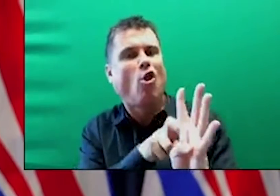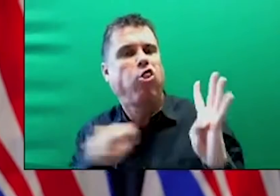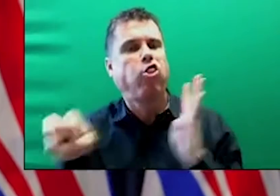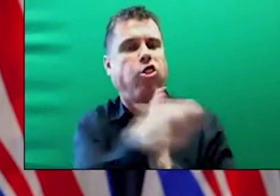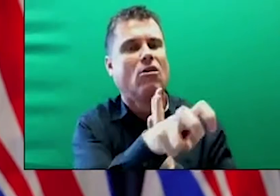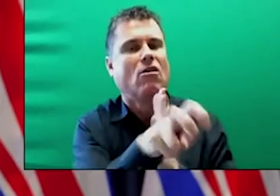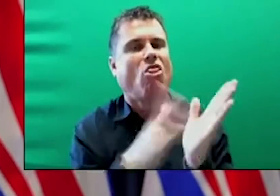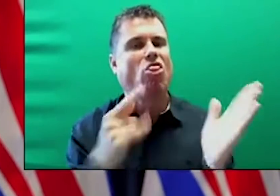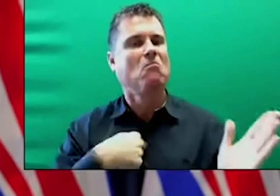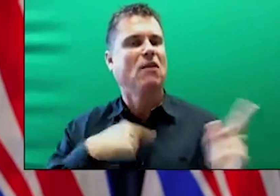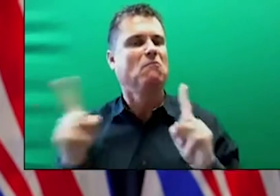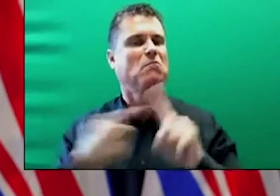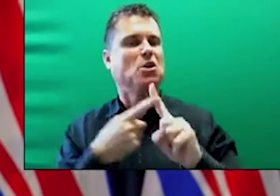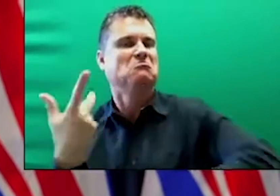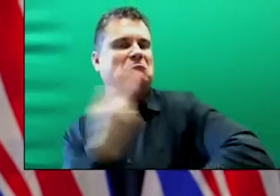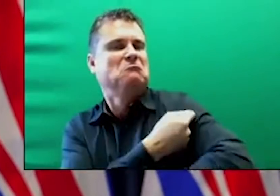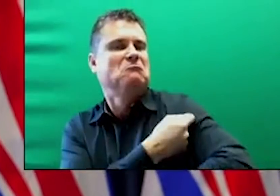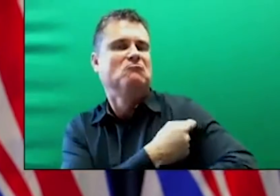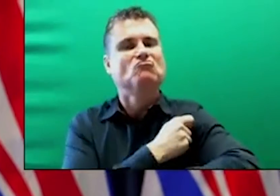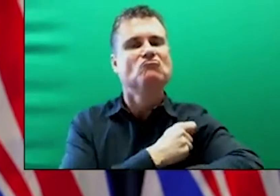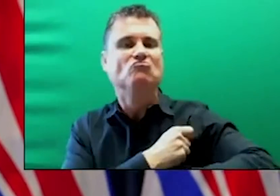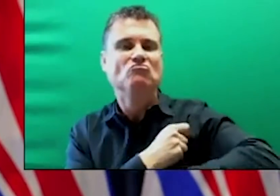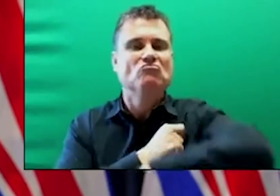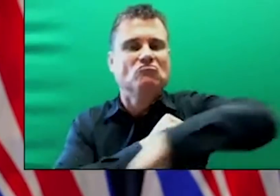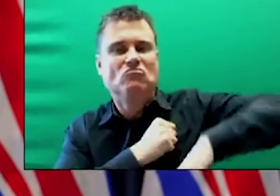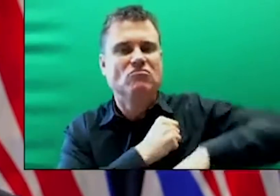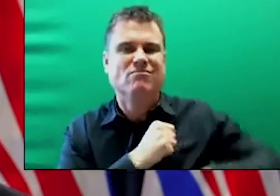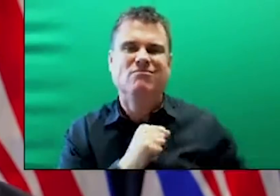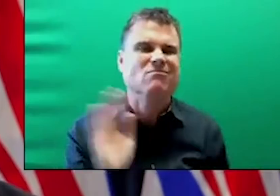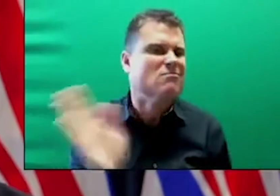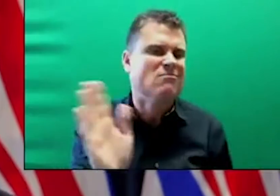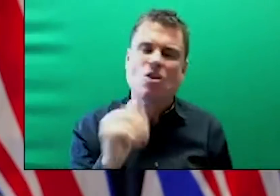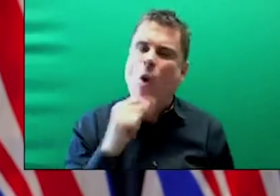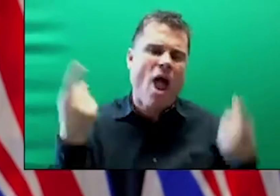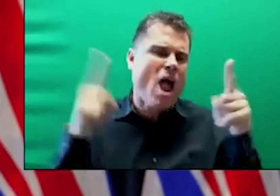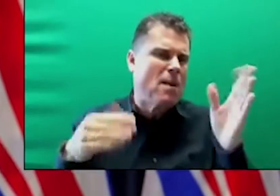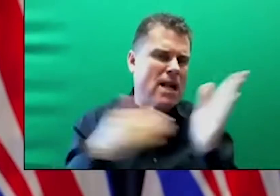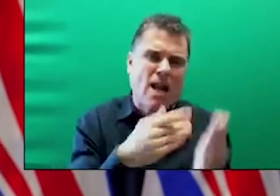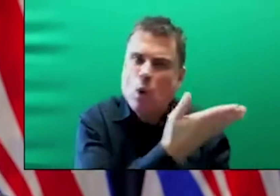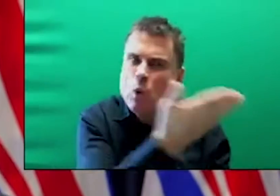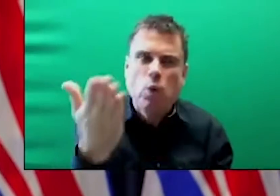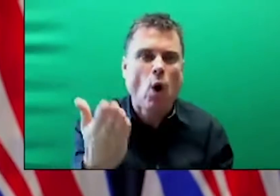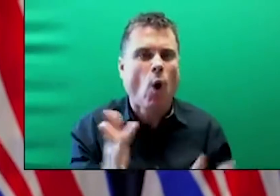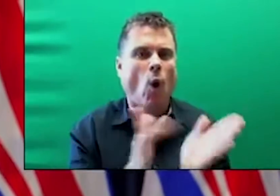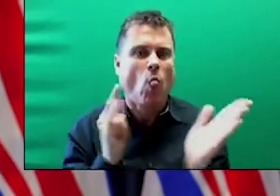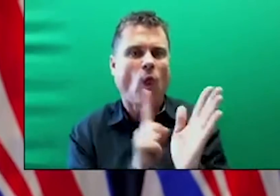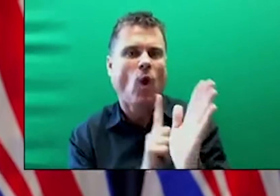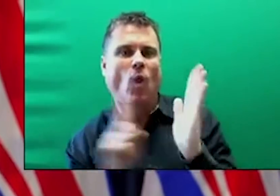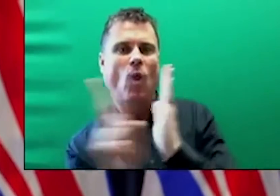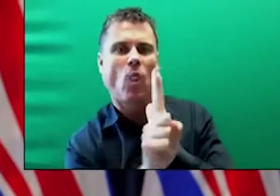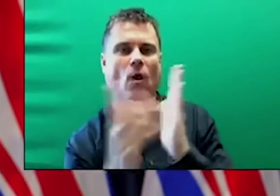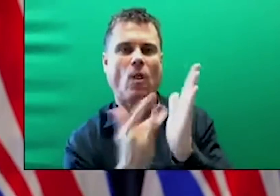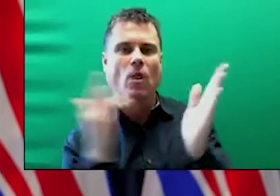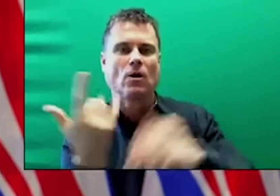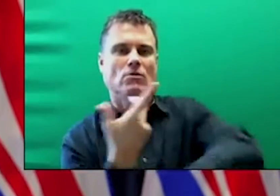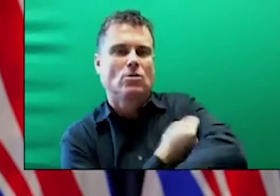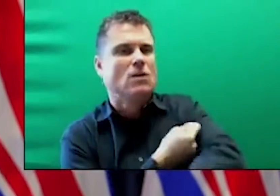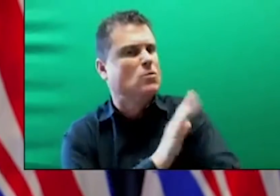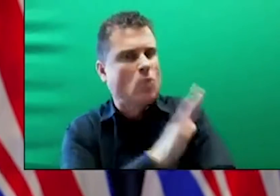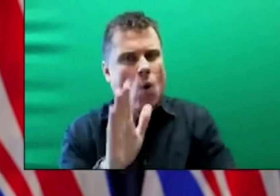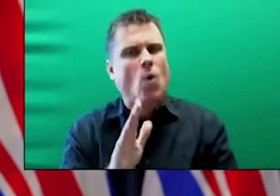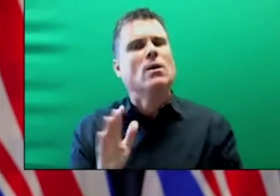and is this something that is being considered? Well, we took a good look at the legal and other ramifications of